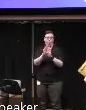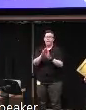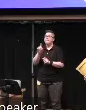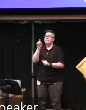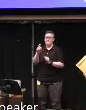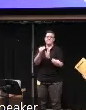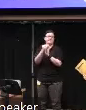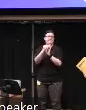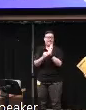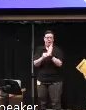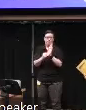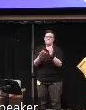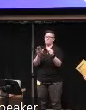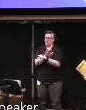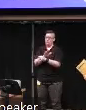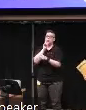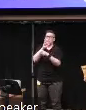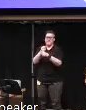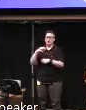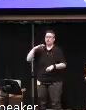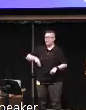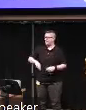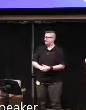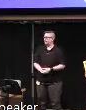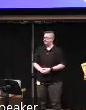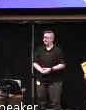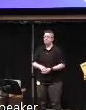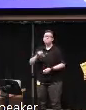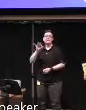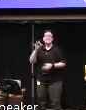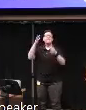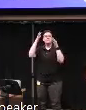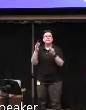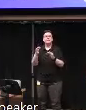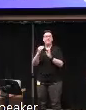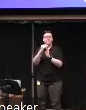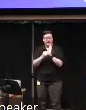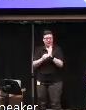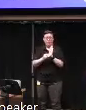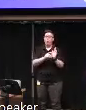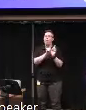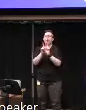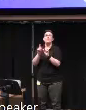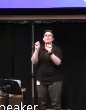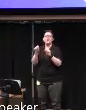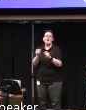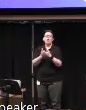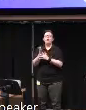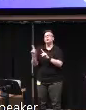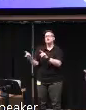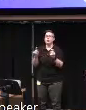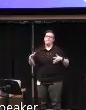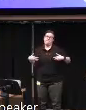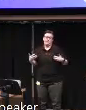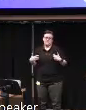to be completed in order for you to receive your credit. If you choose to complete this, it can also be done via SurveyMonkey.